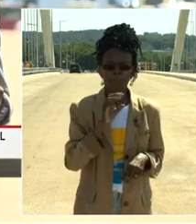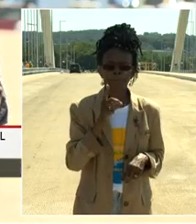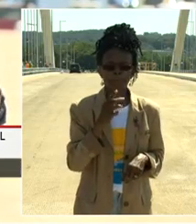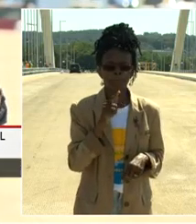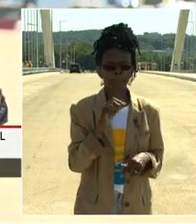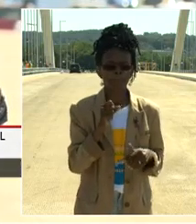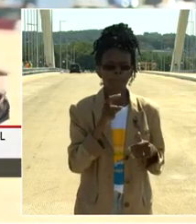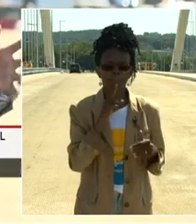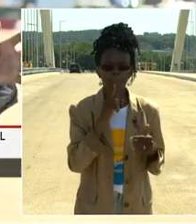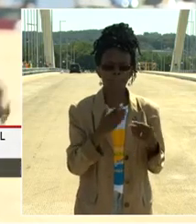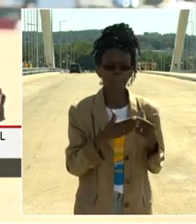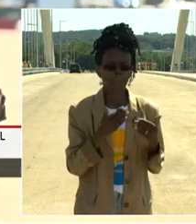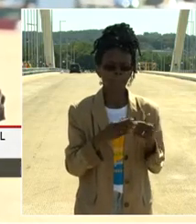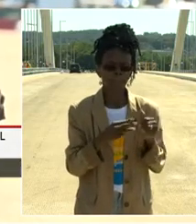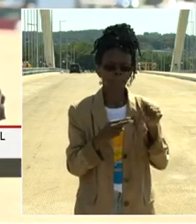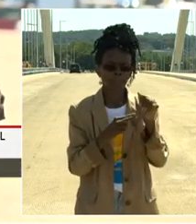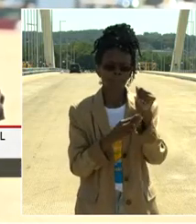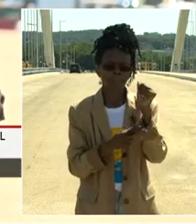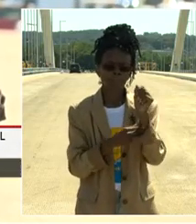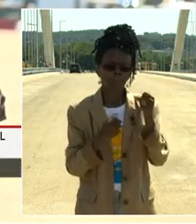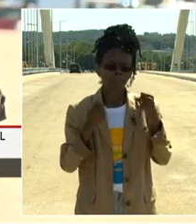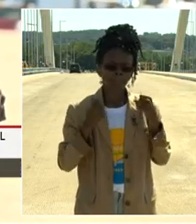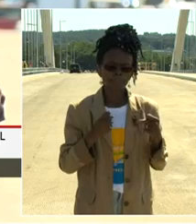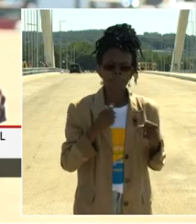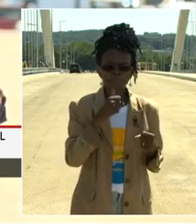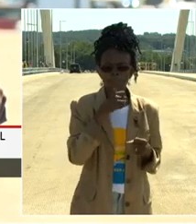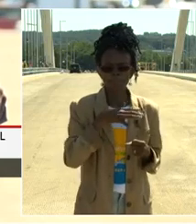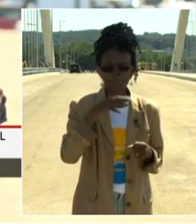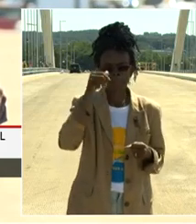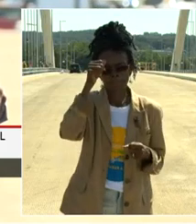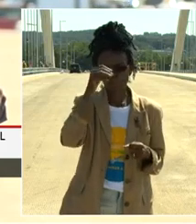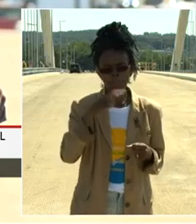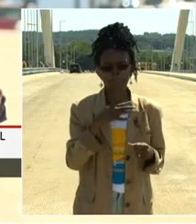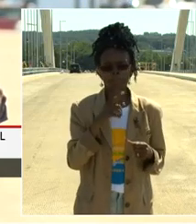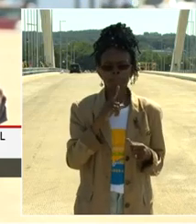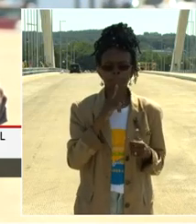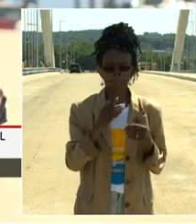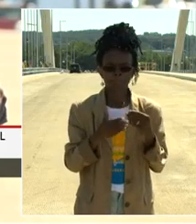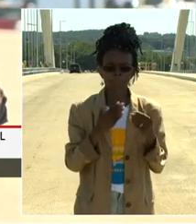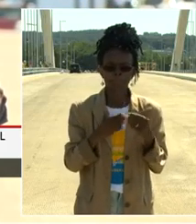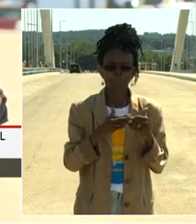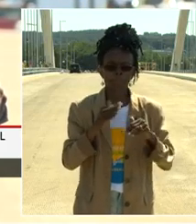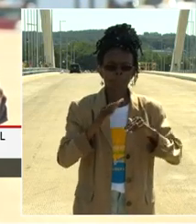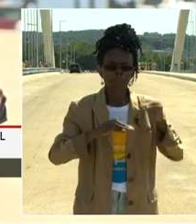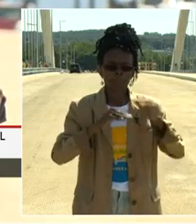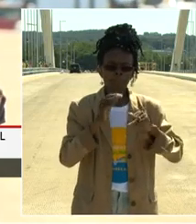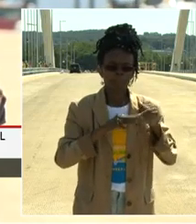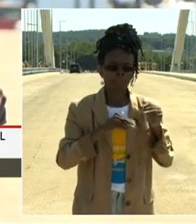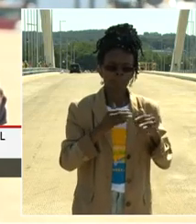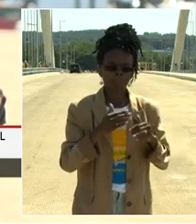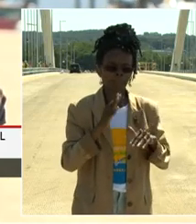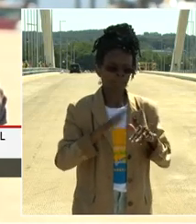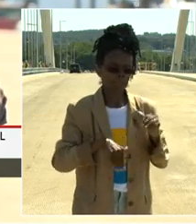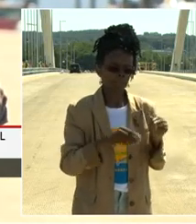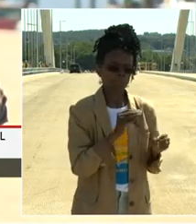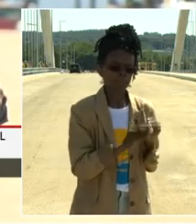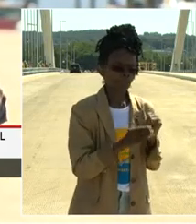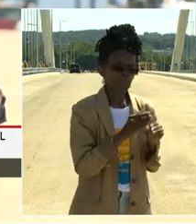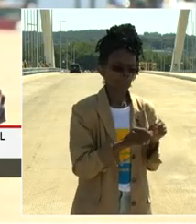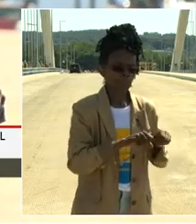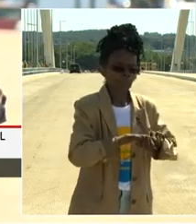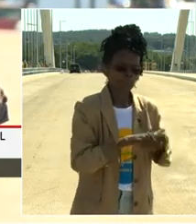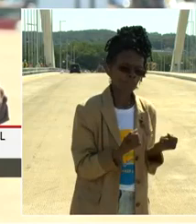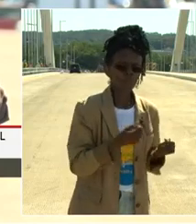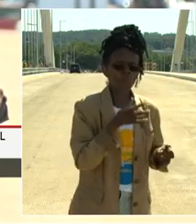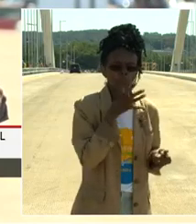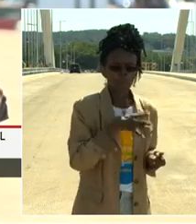females and males, boys and girls, than it is repair broken men and women. So as we build these bridges, we must also remember that we also got to build